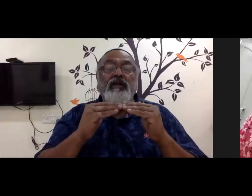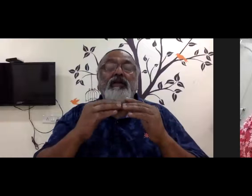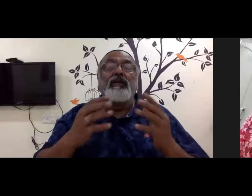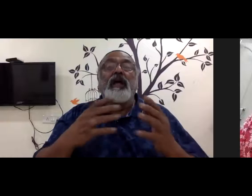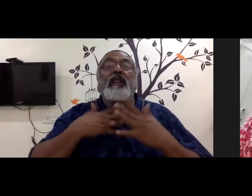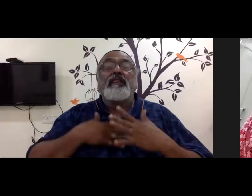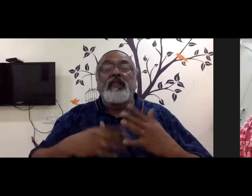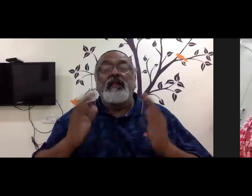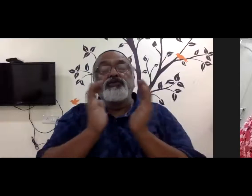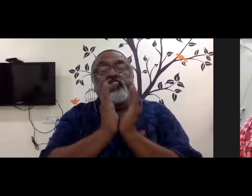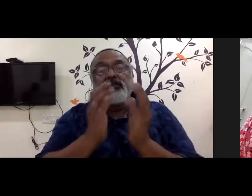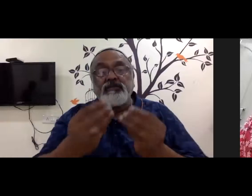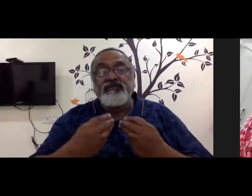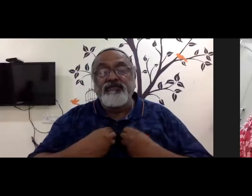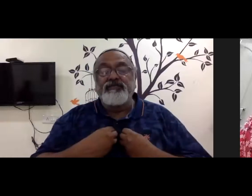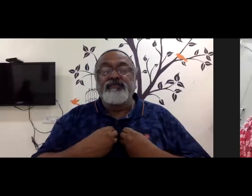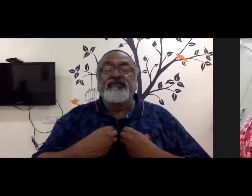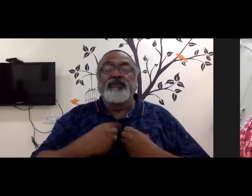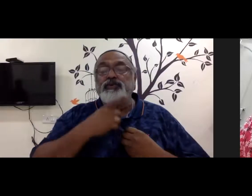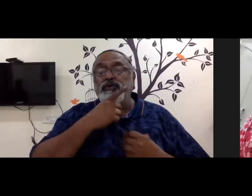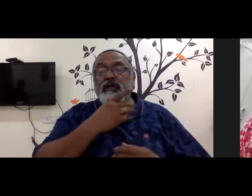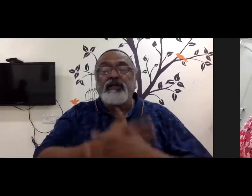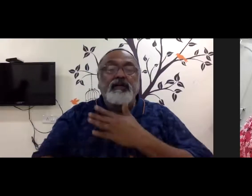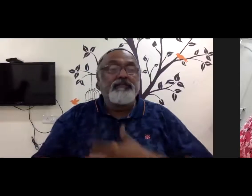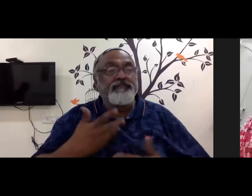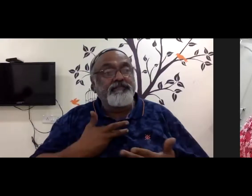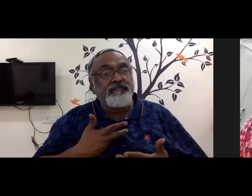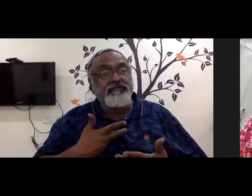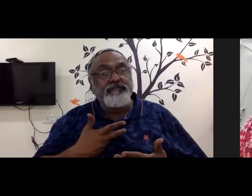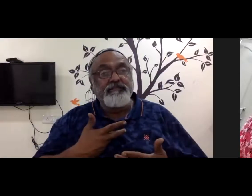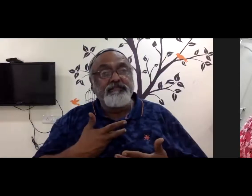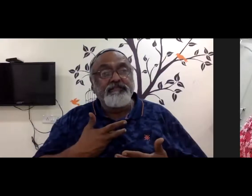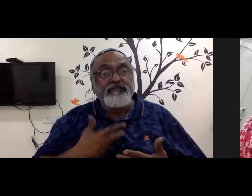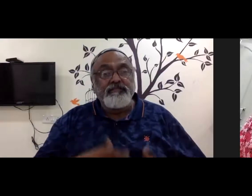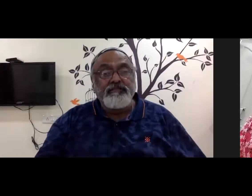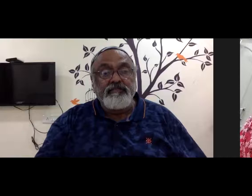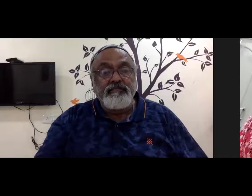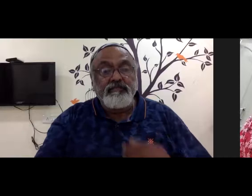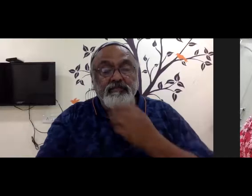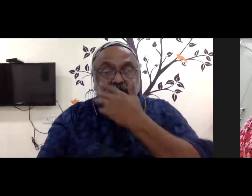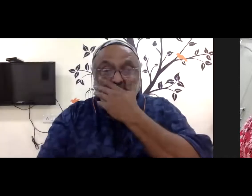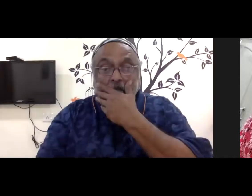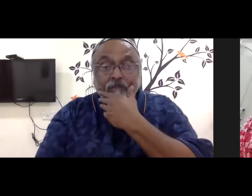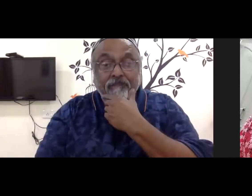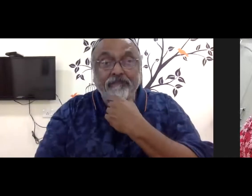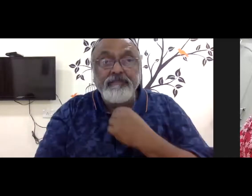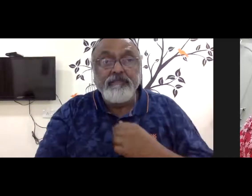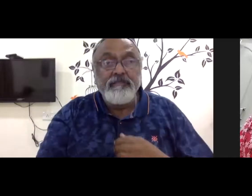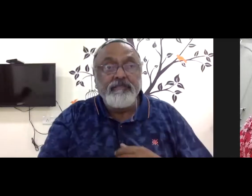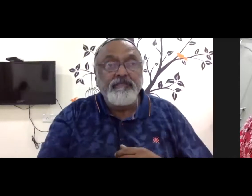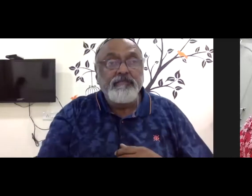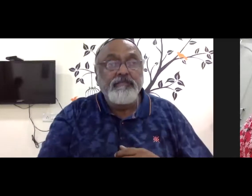health insurance service for persons with disabilities. Yes, hello ma'am, I'm Hema. So basically I'm